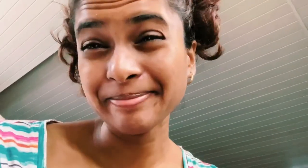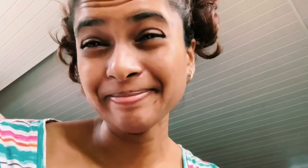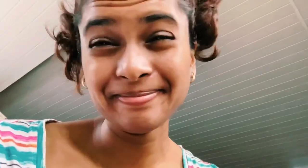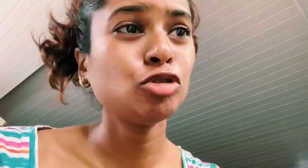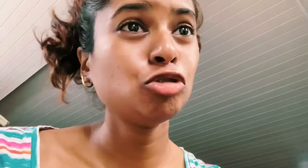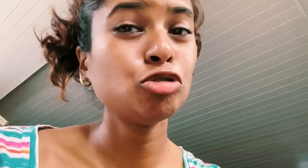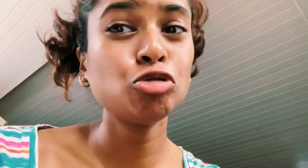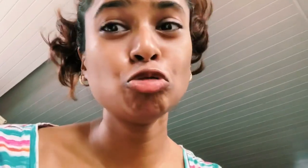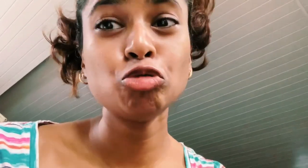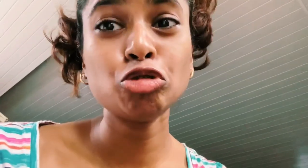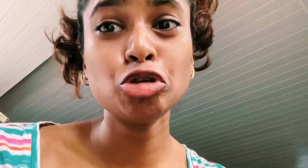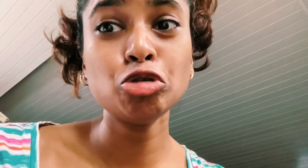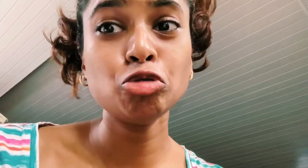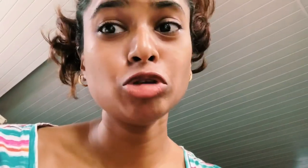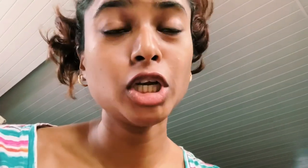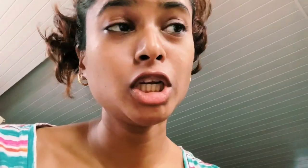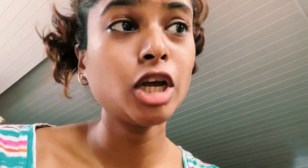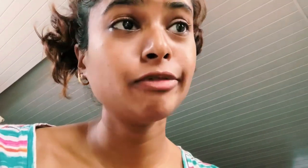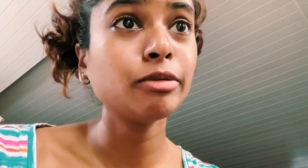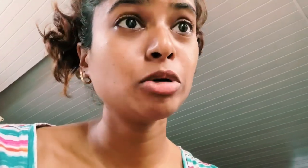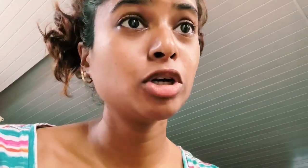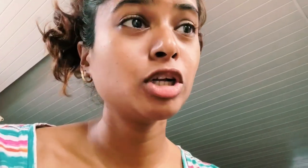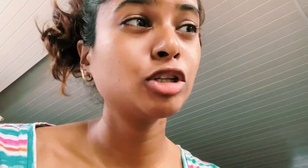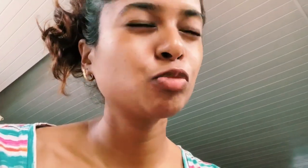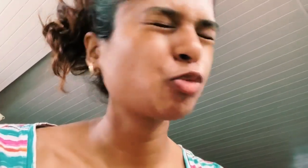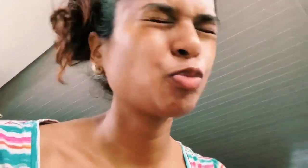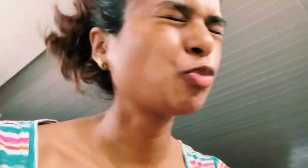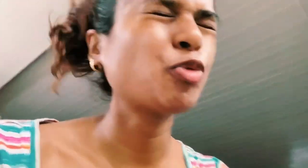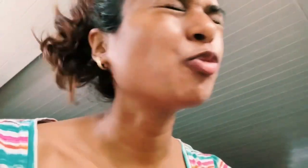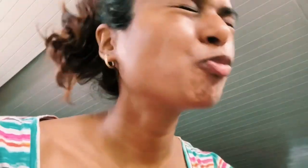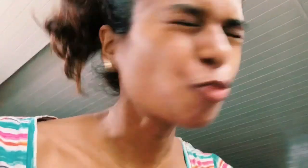me. This is so cute and